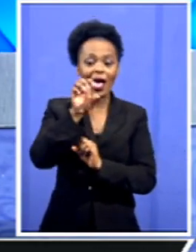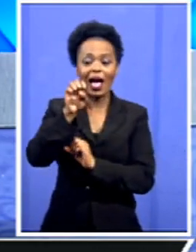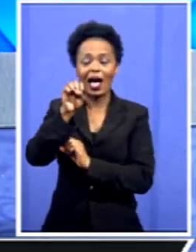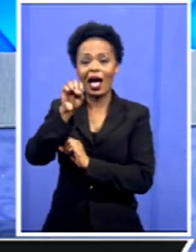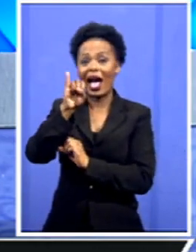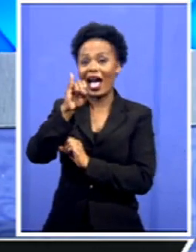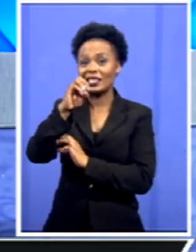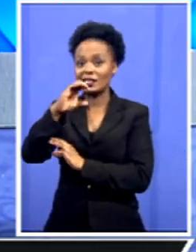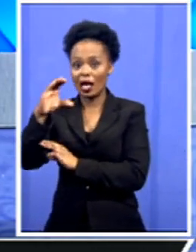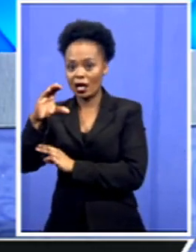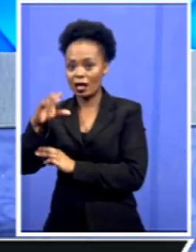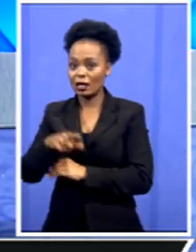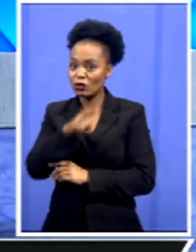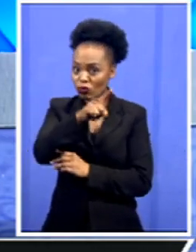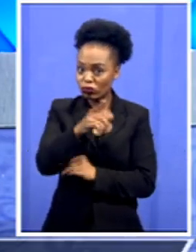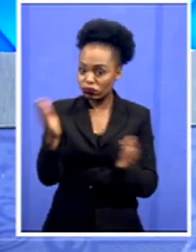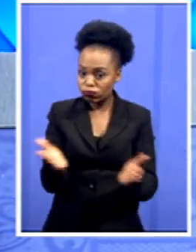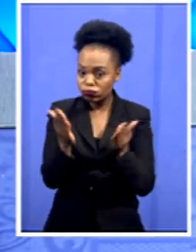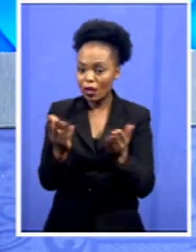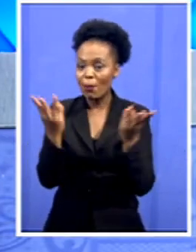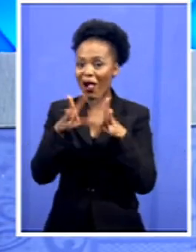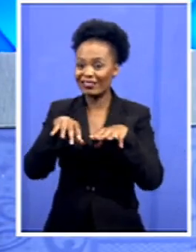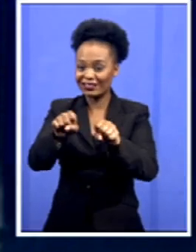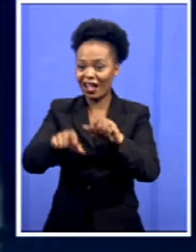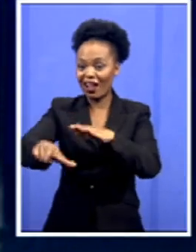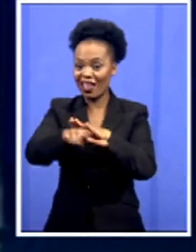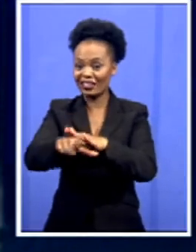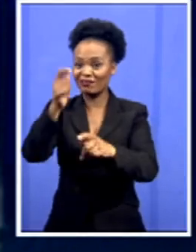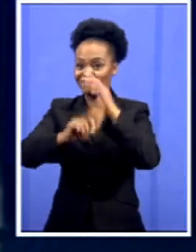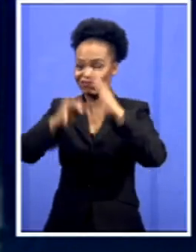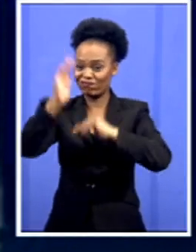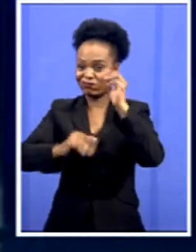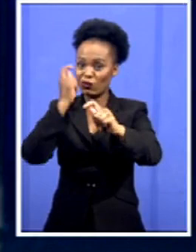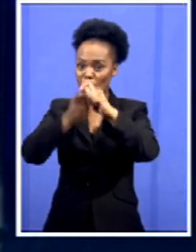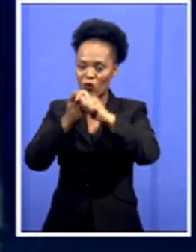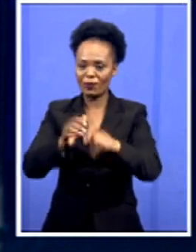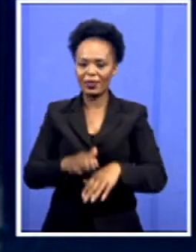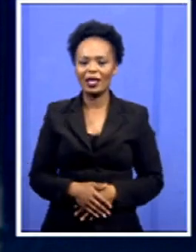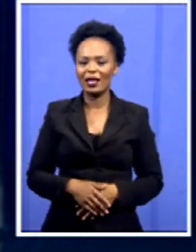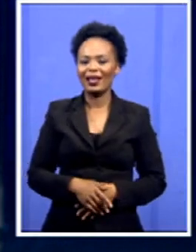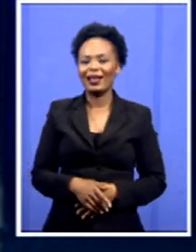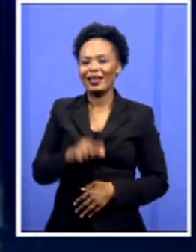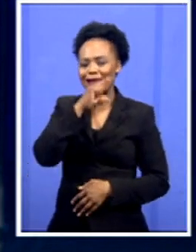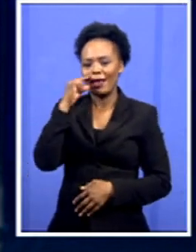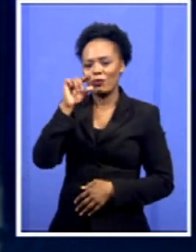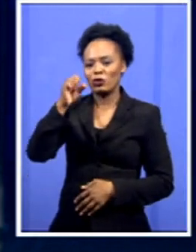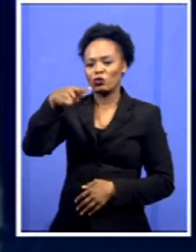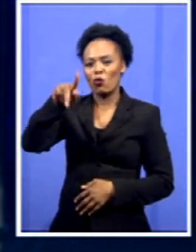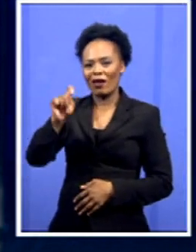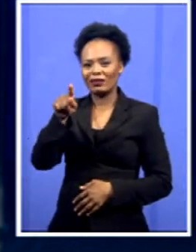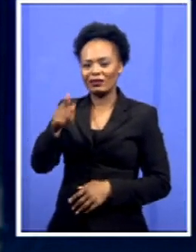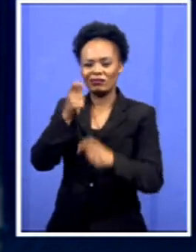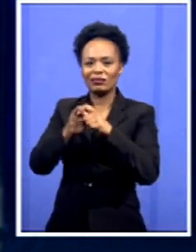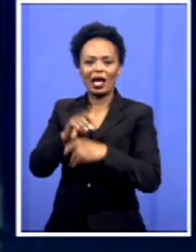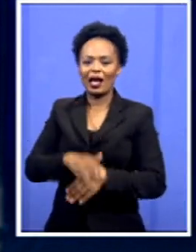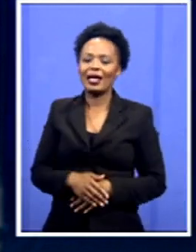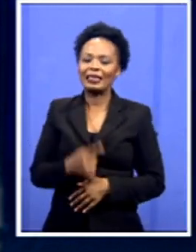you encouraged people to actually invade land and squat? It's not squatting per se, but it's land